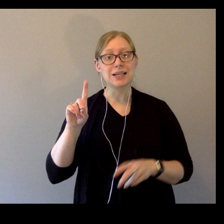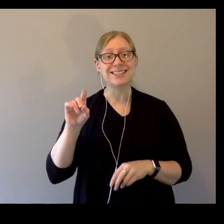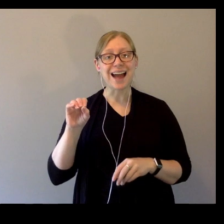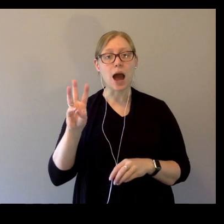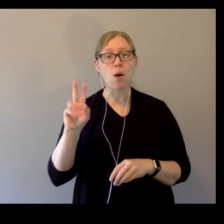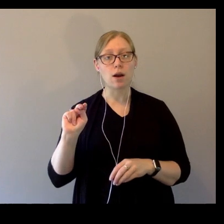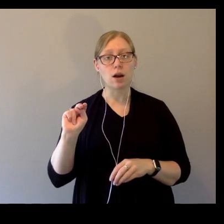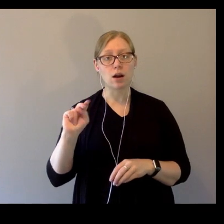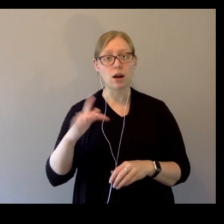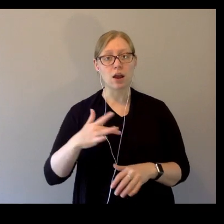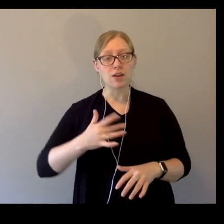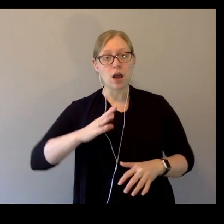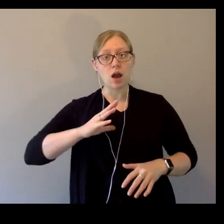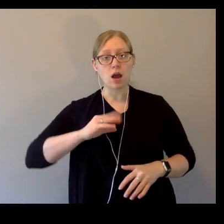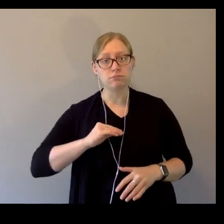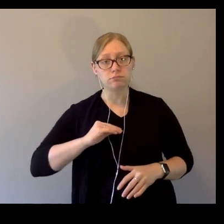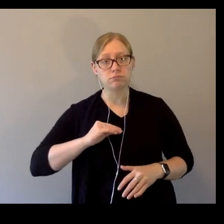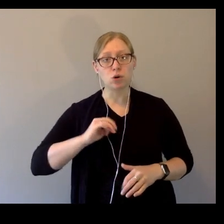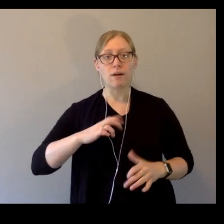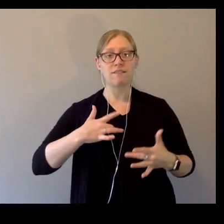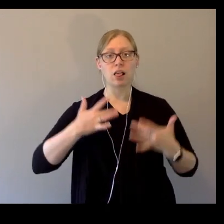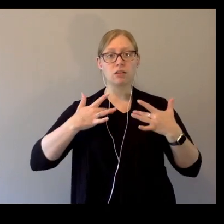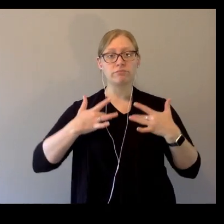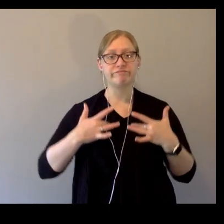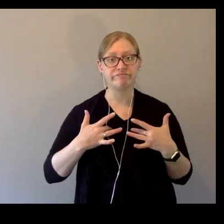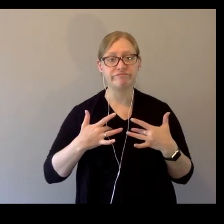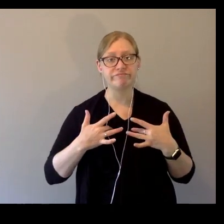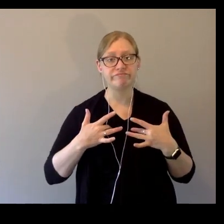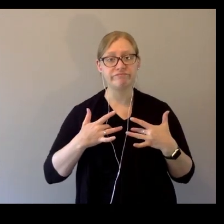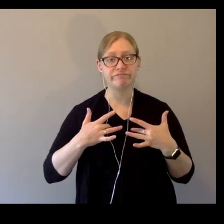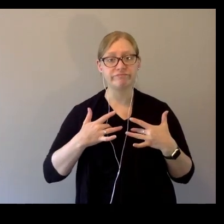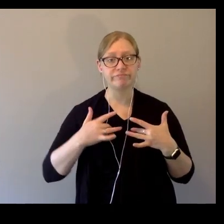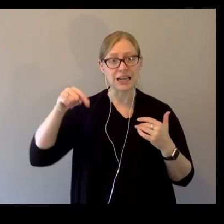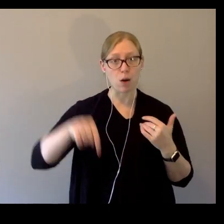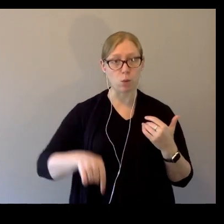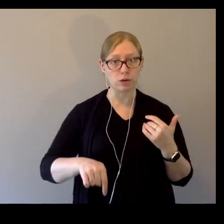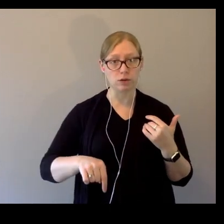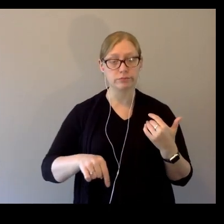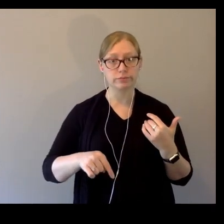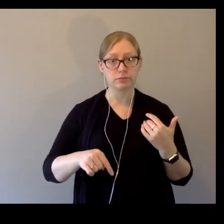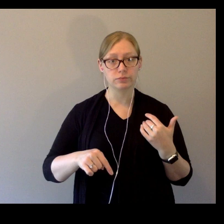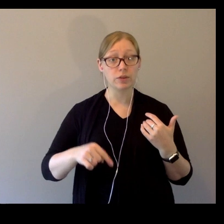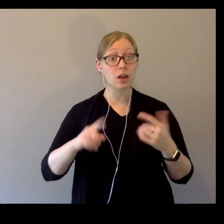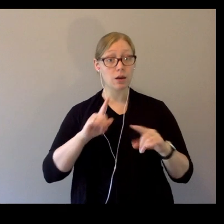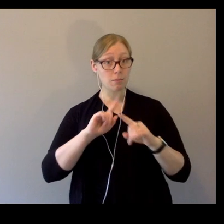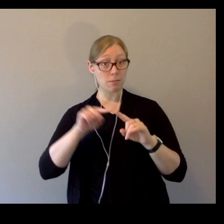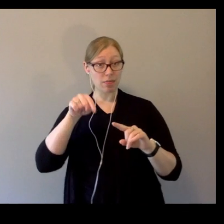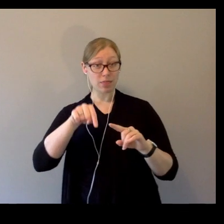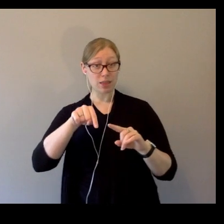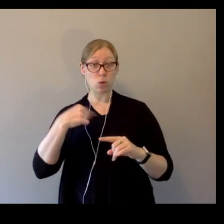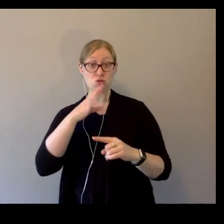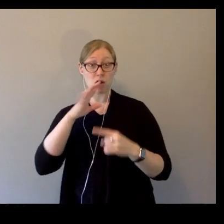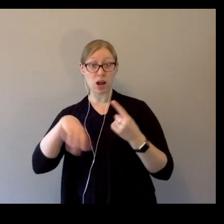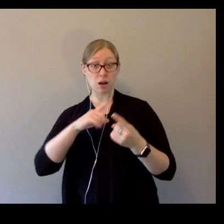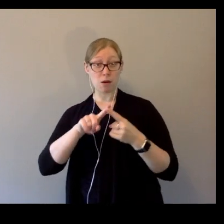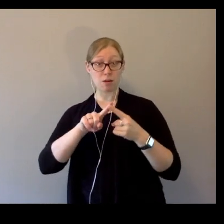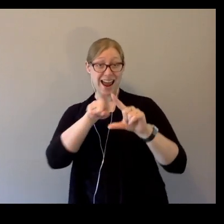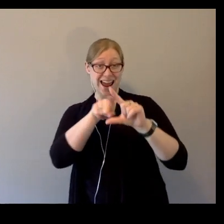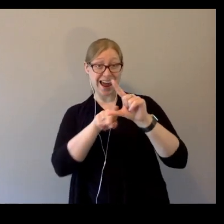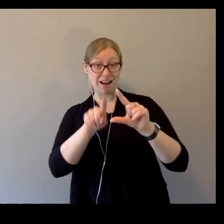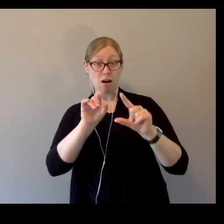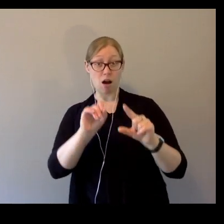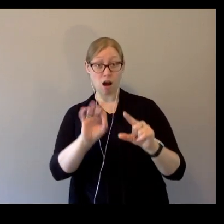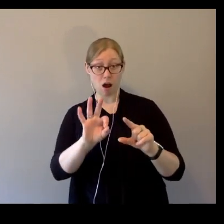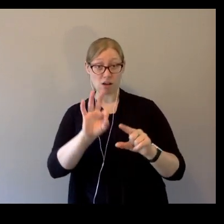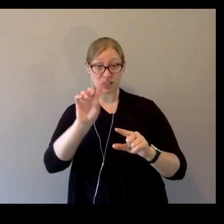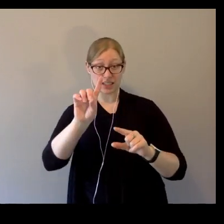right? But in our context for math, we're talking about an angle of depression, and this would be where you